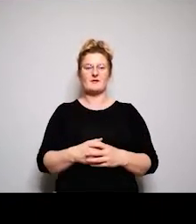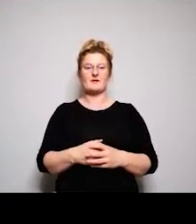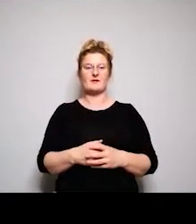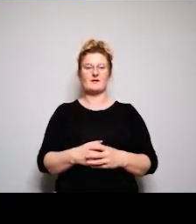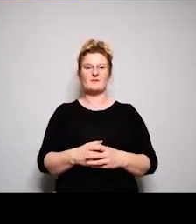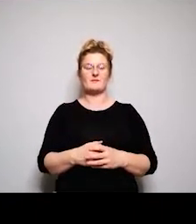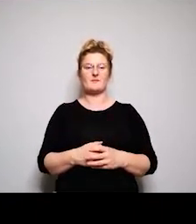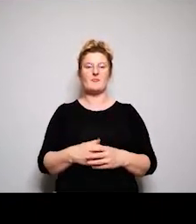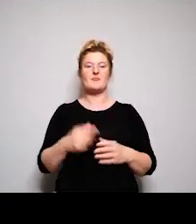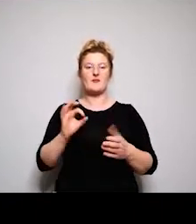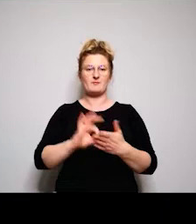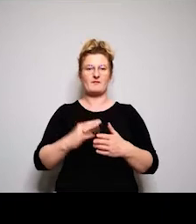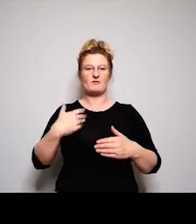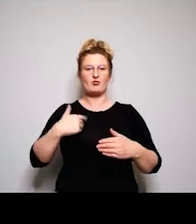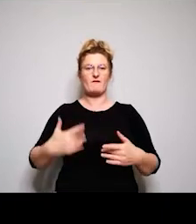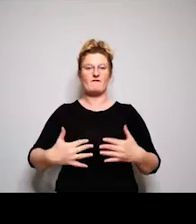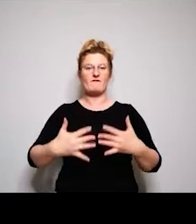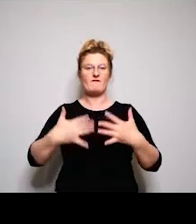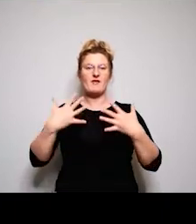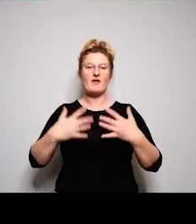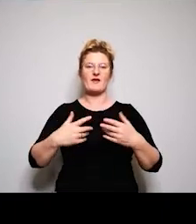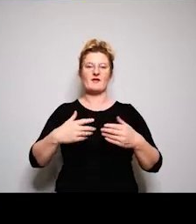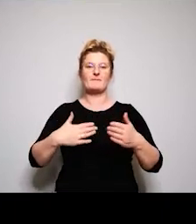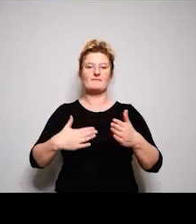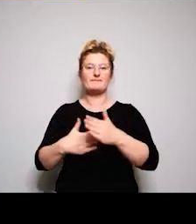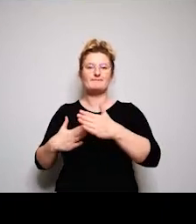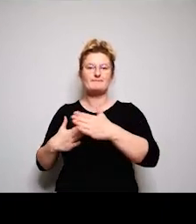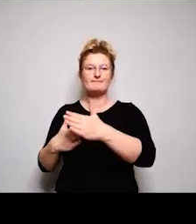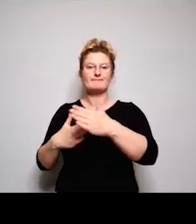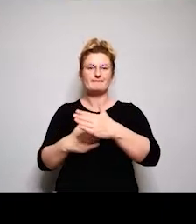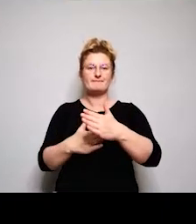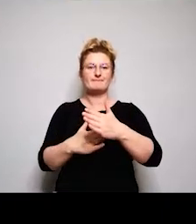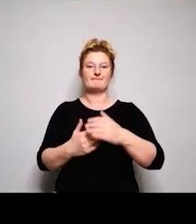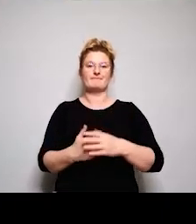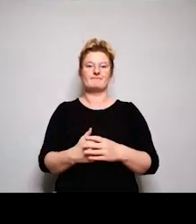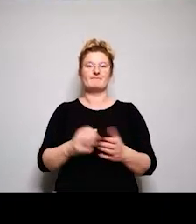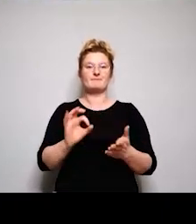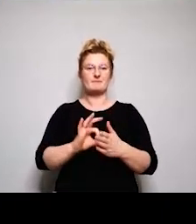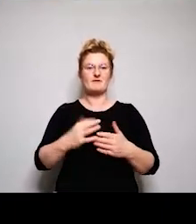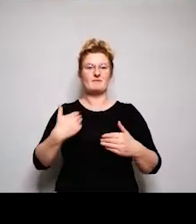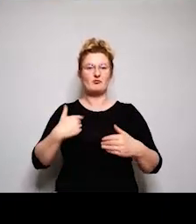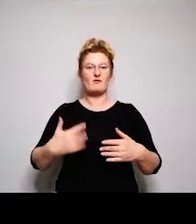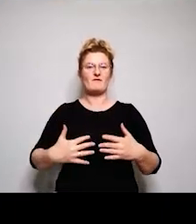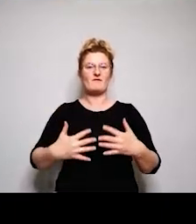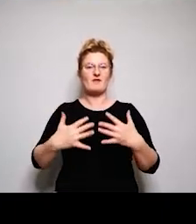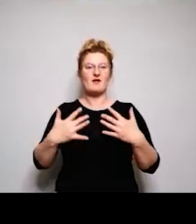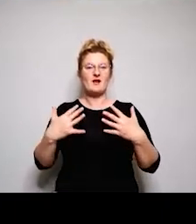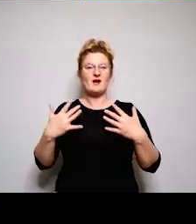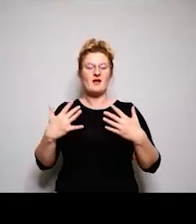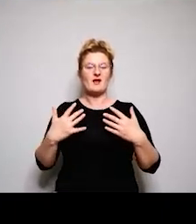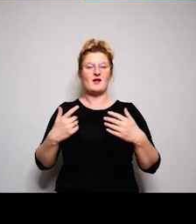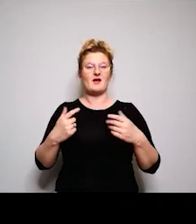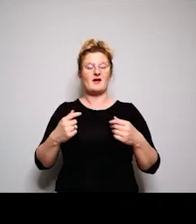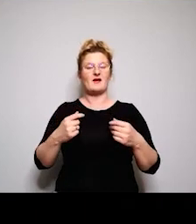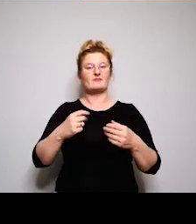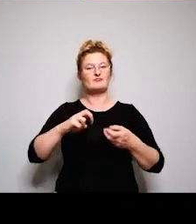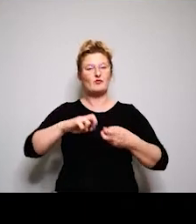some of them and how you dealt with them? Sure. Like, it's not